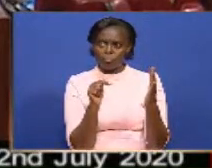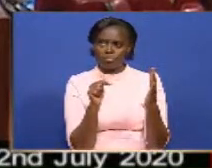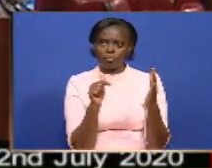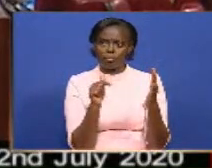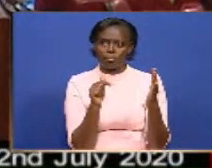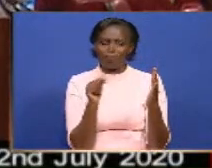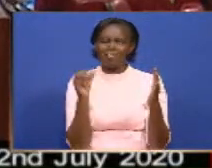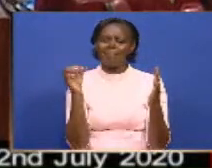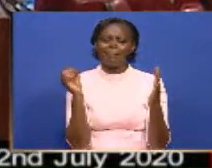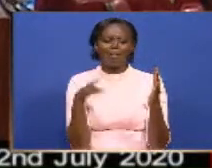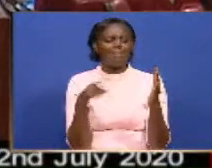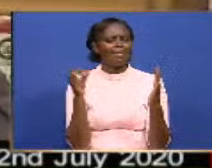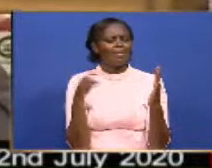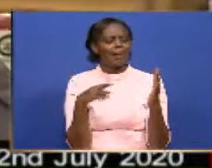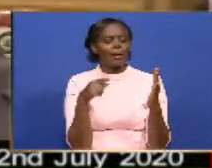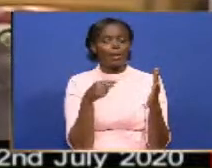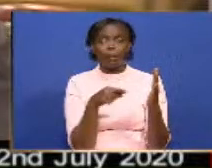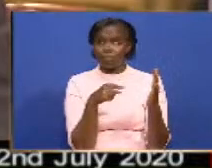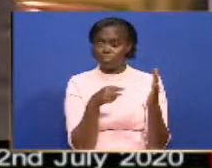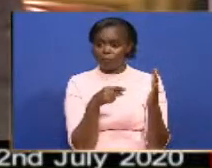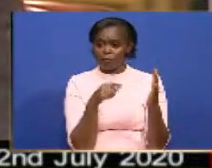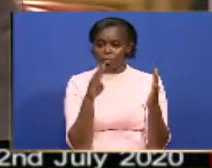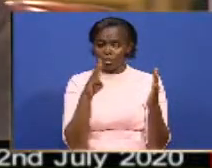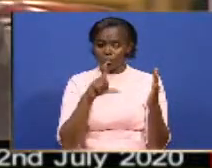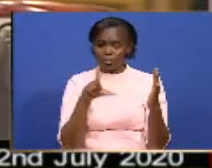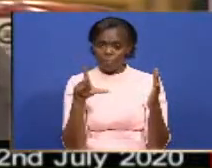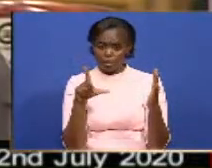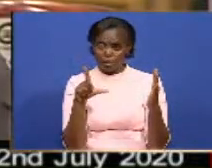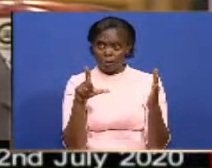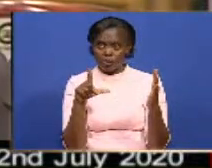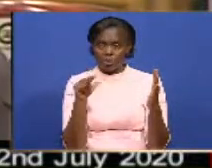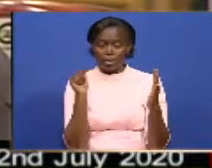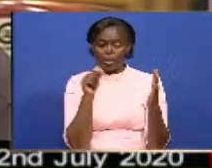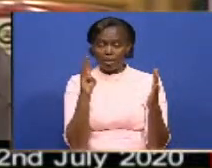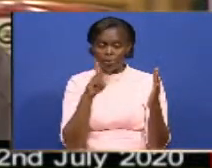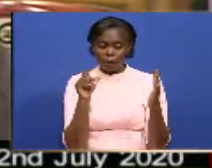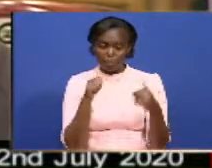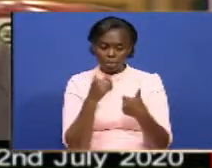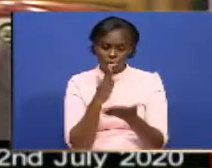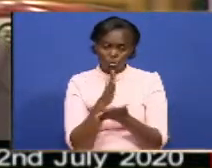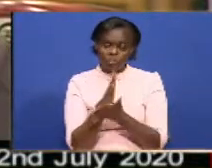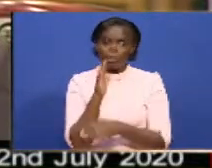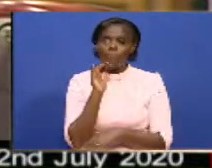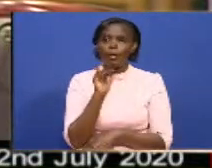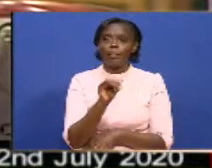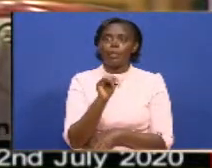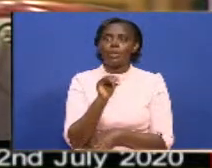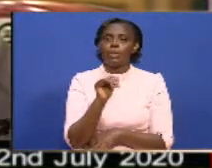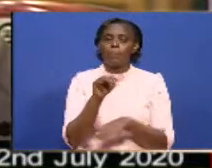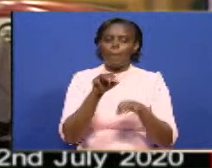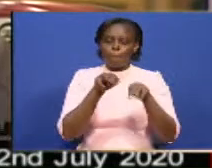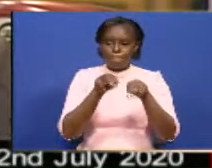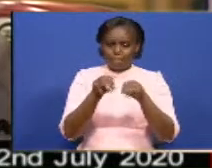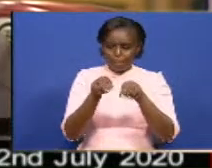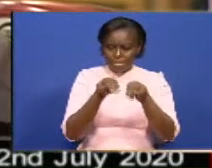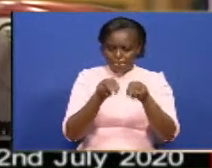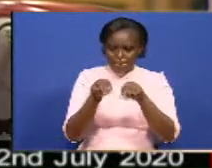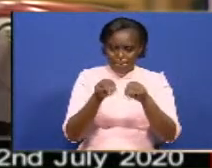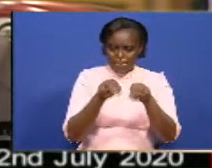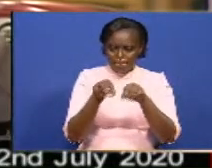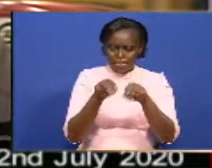a clear bill that is going to ensure management